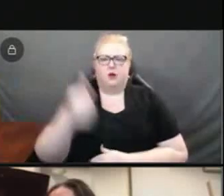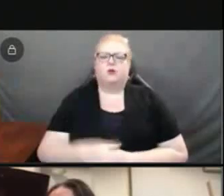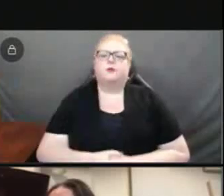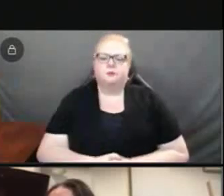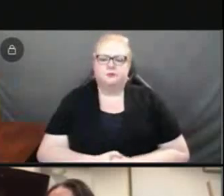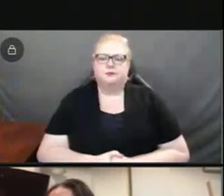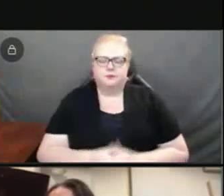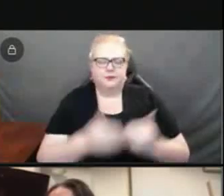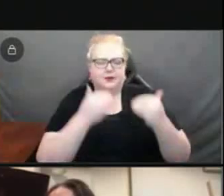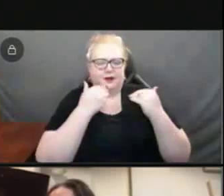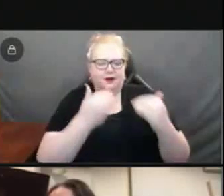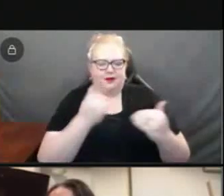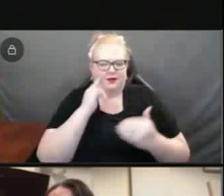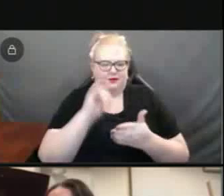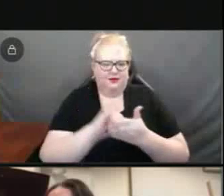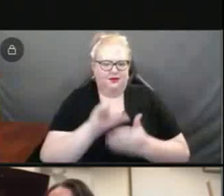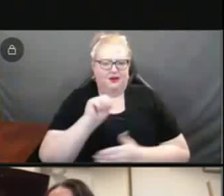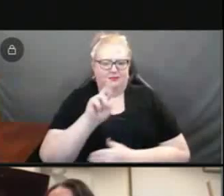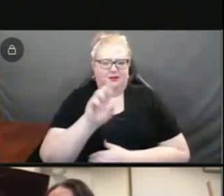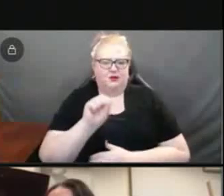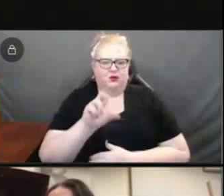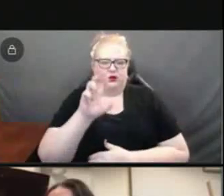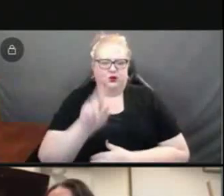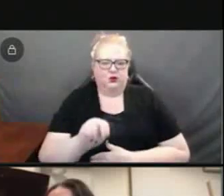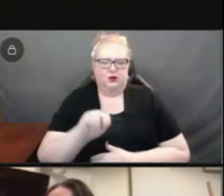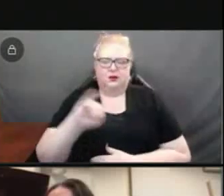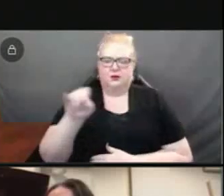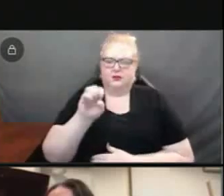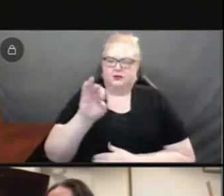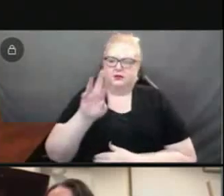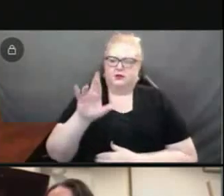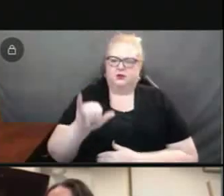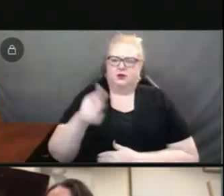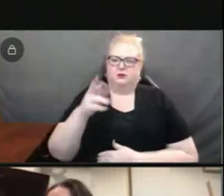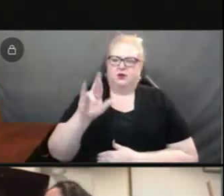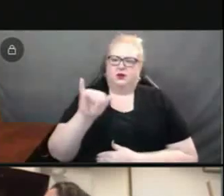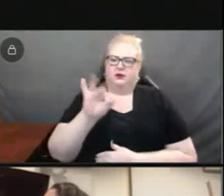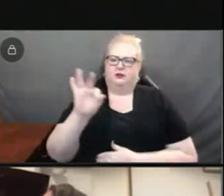All right, thank you so much, Mr. Suen. Jesse Griffin, here to speak for.